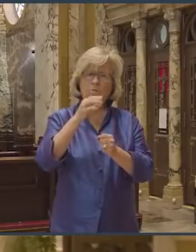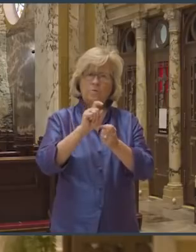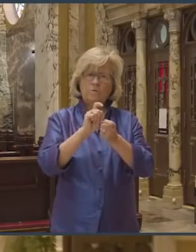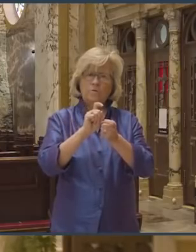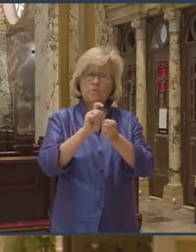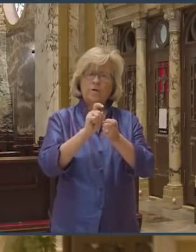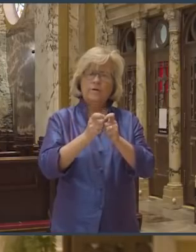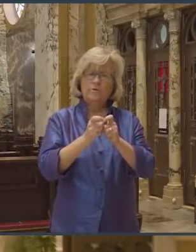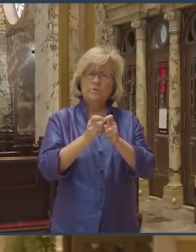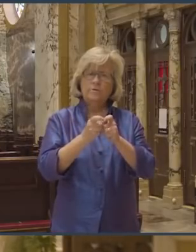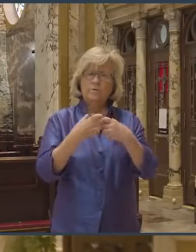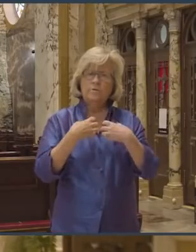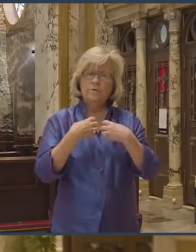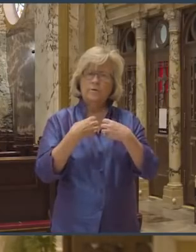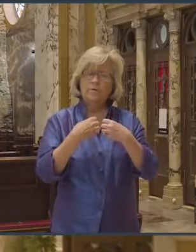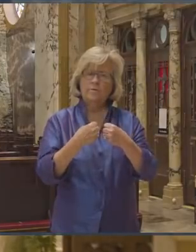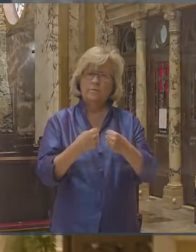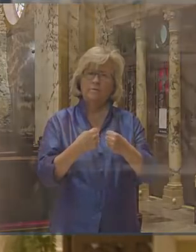healed.